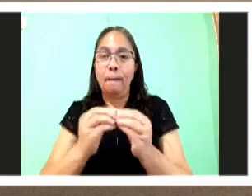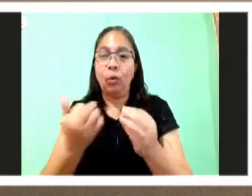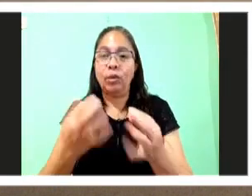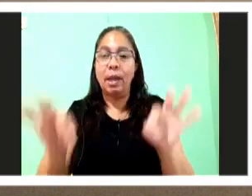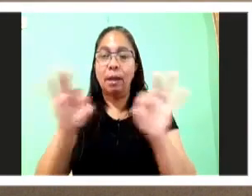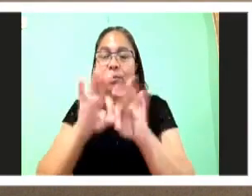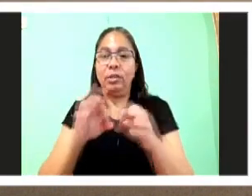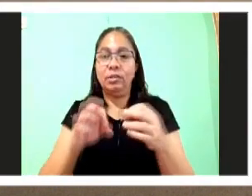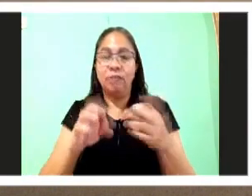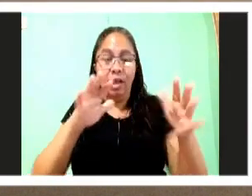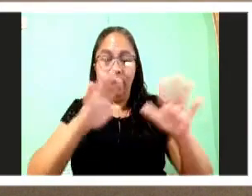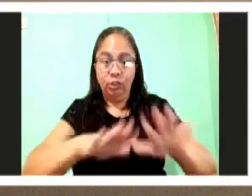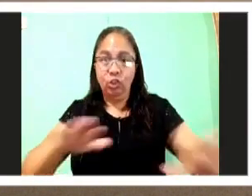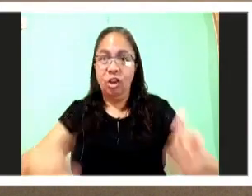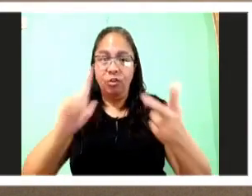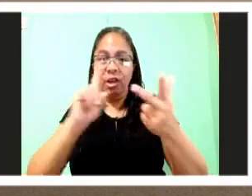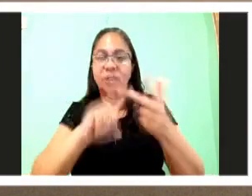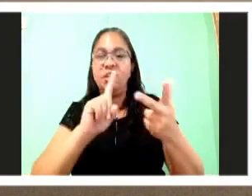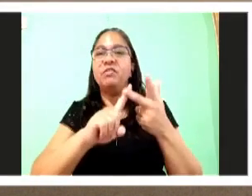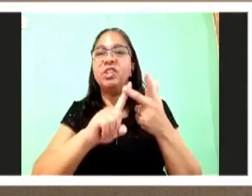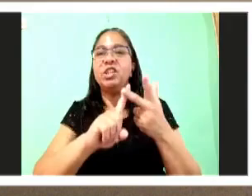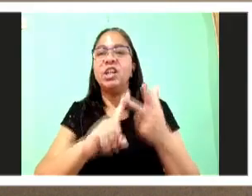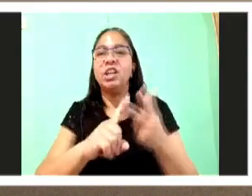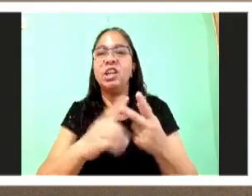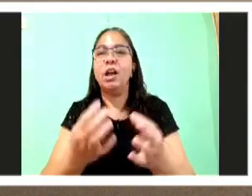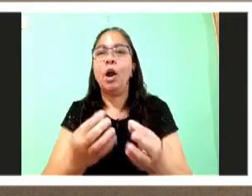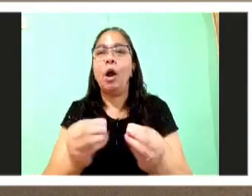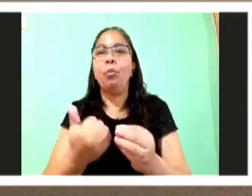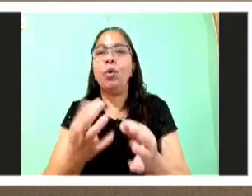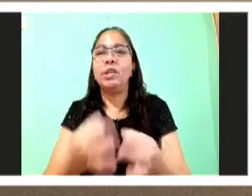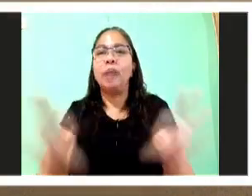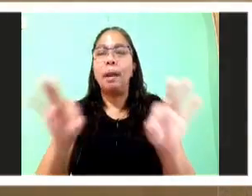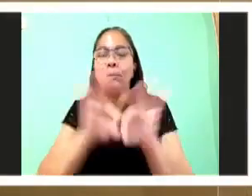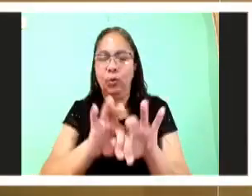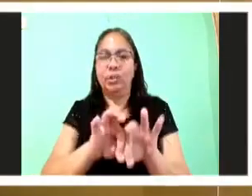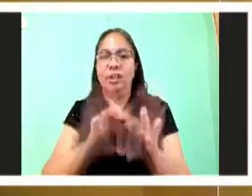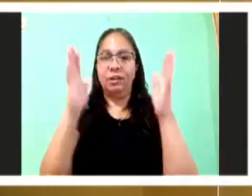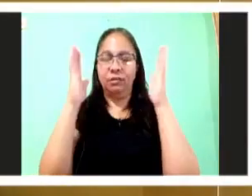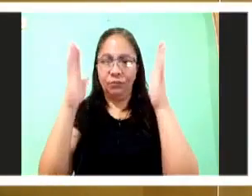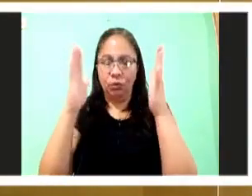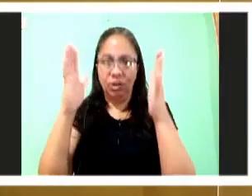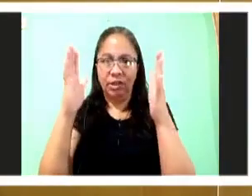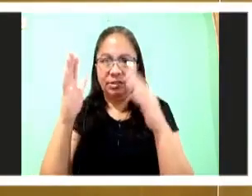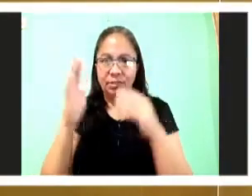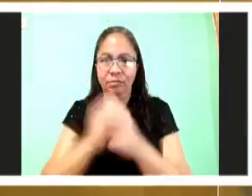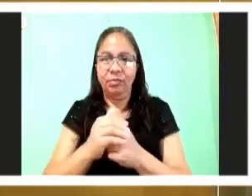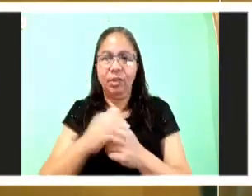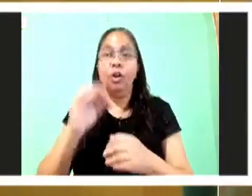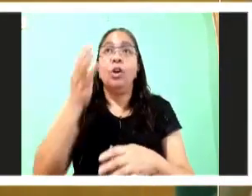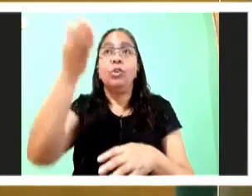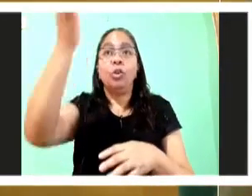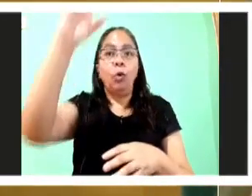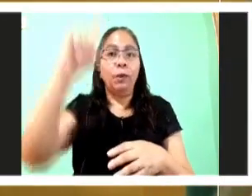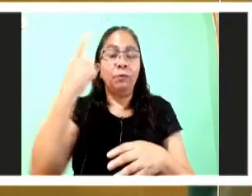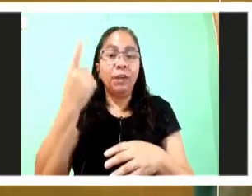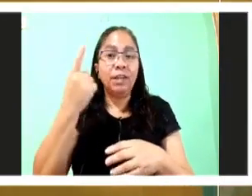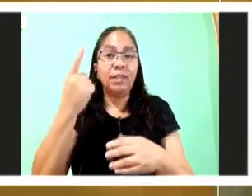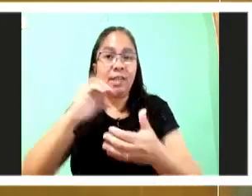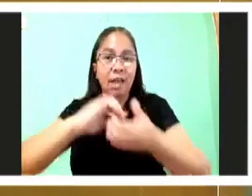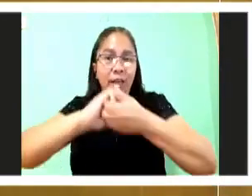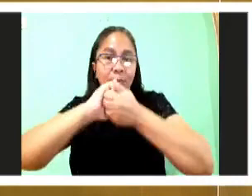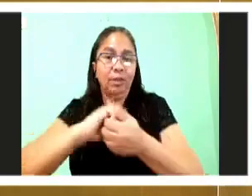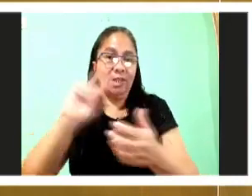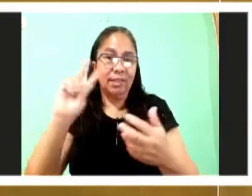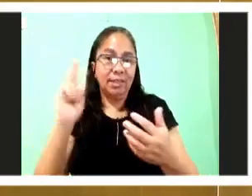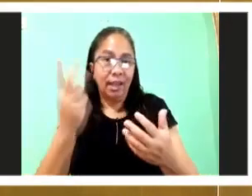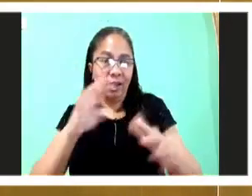third commitment. When you make the children your first commitment, you displace both God and your spouse. And that's